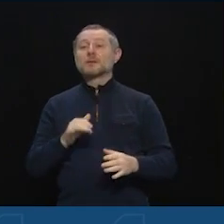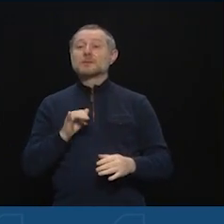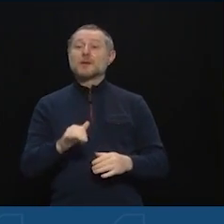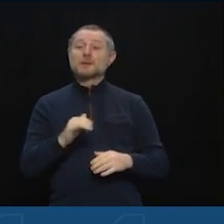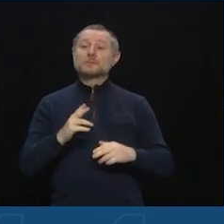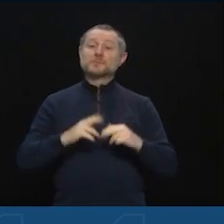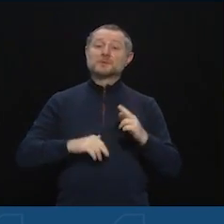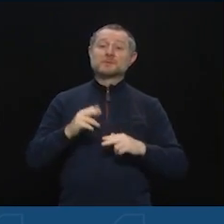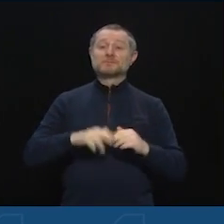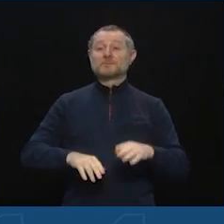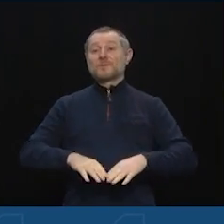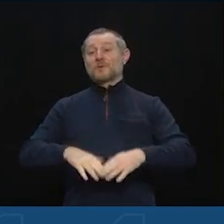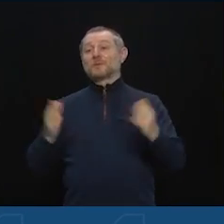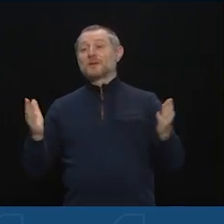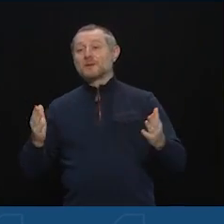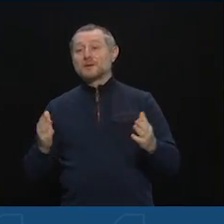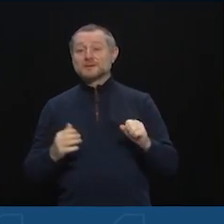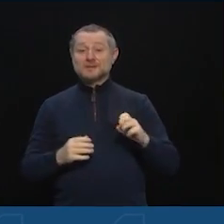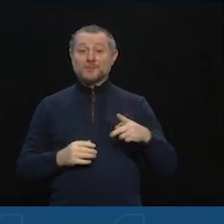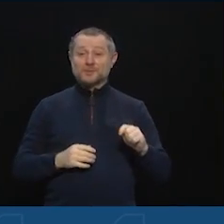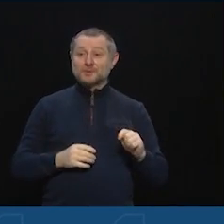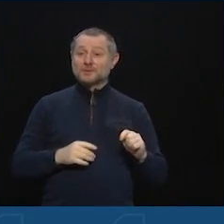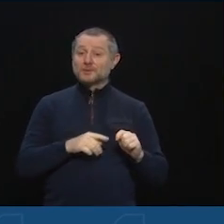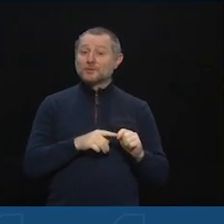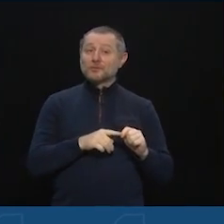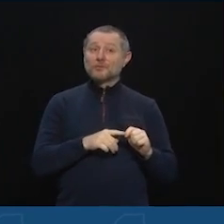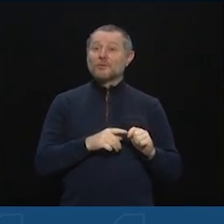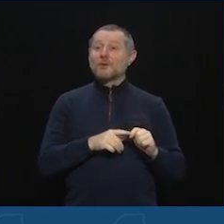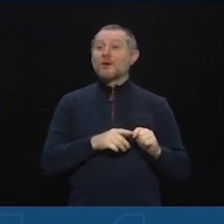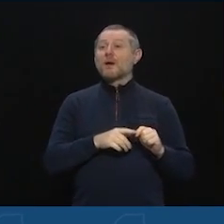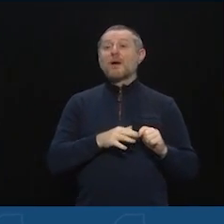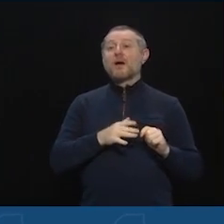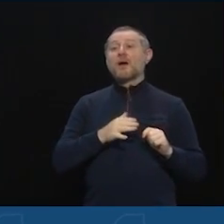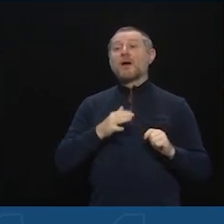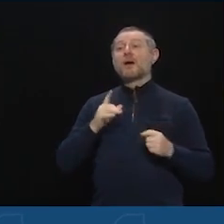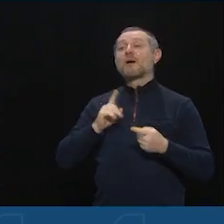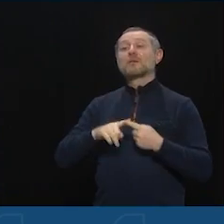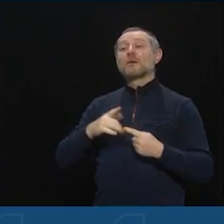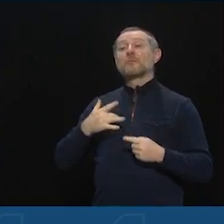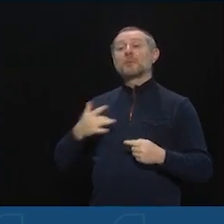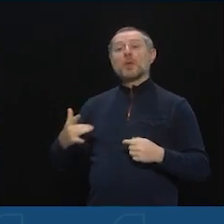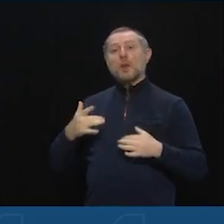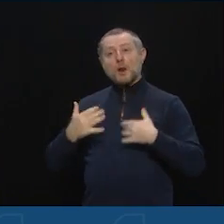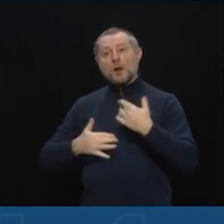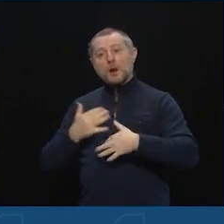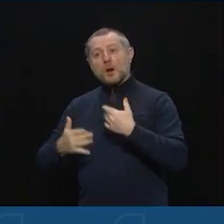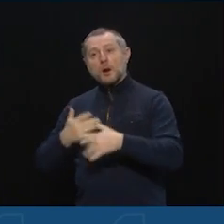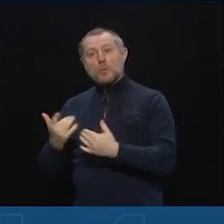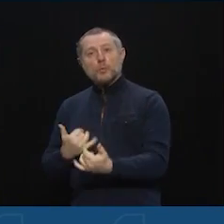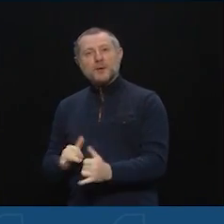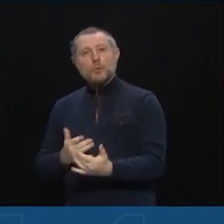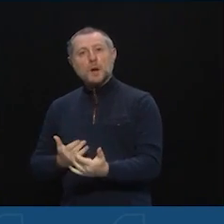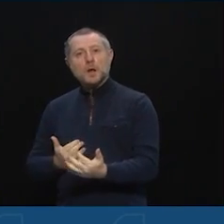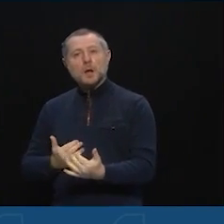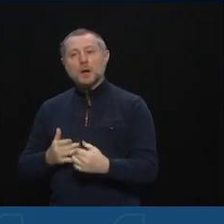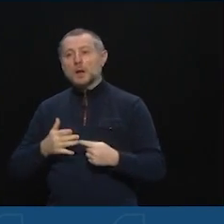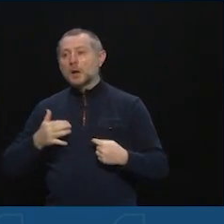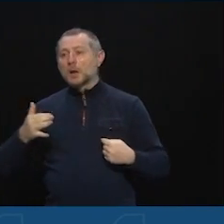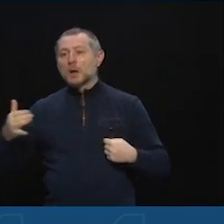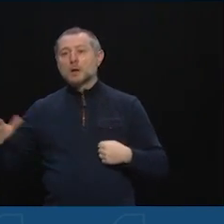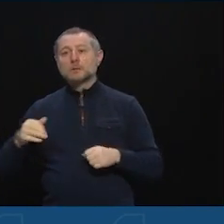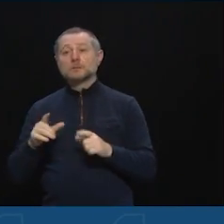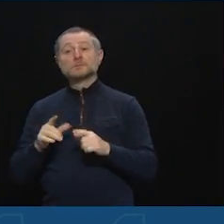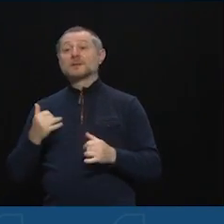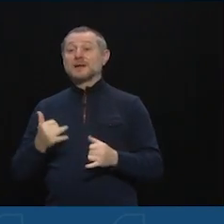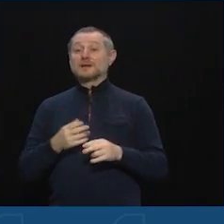alcohol back in September. I think that's still pending. It's still out in limbo land. And so what we did with our temporary